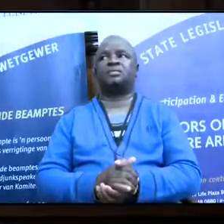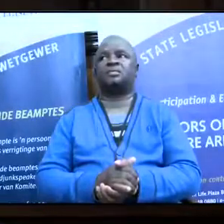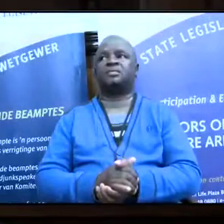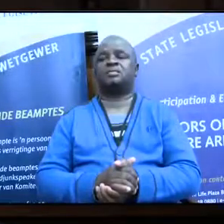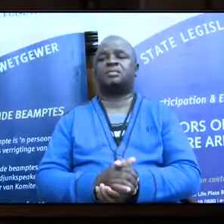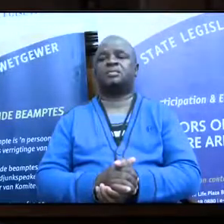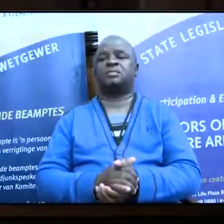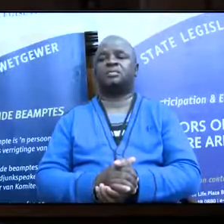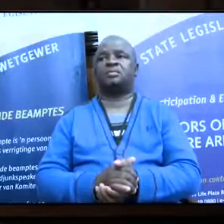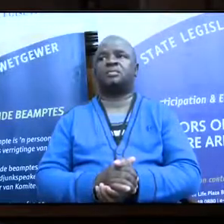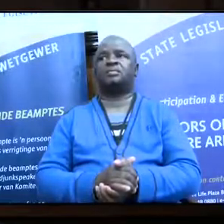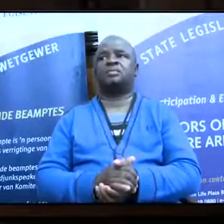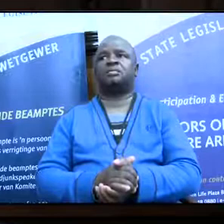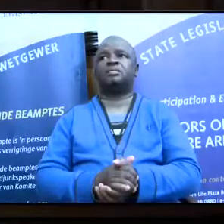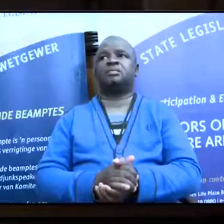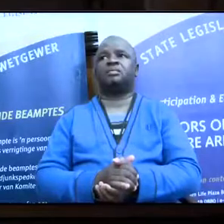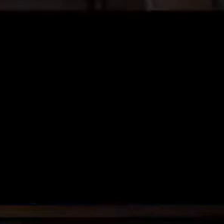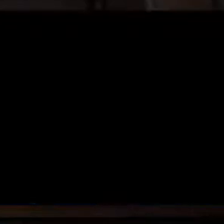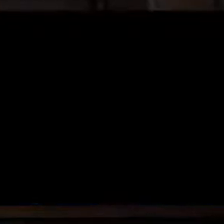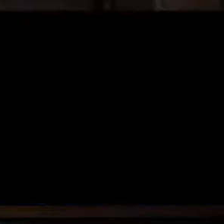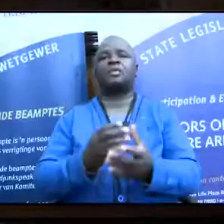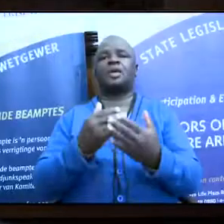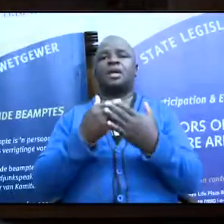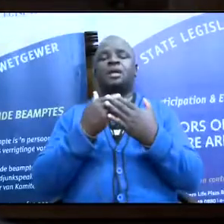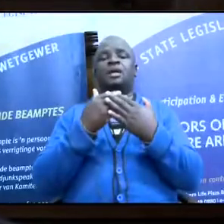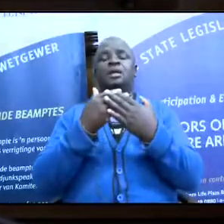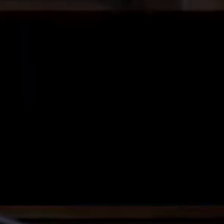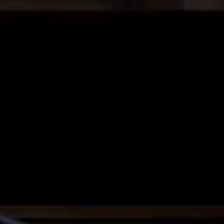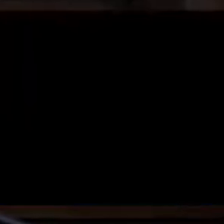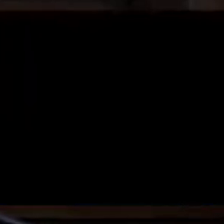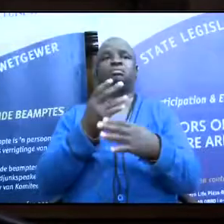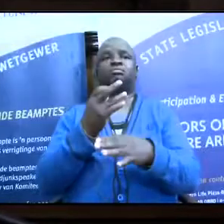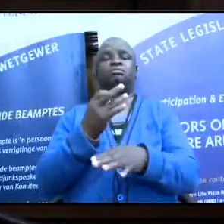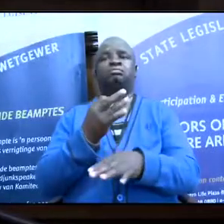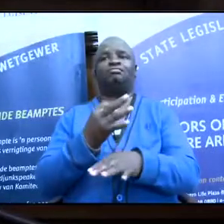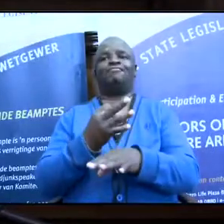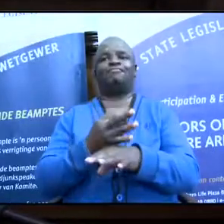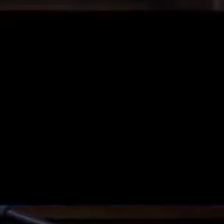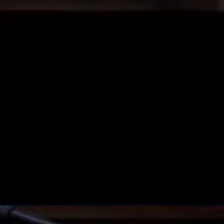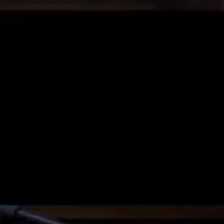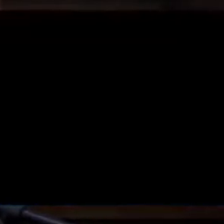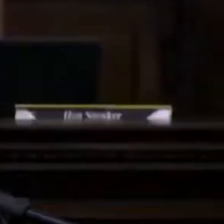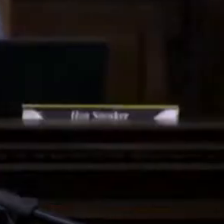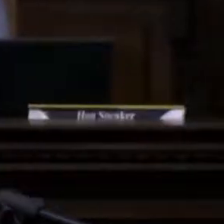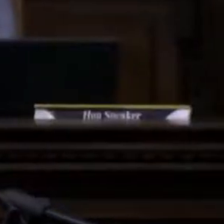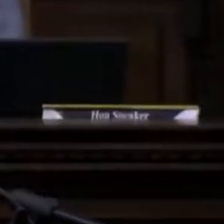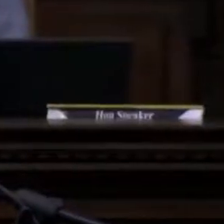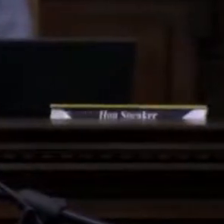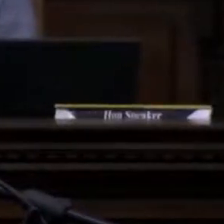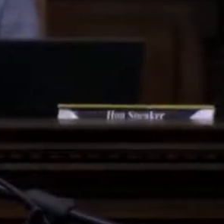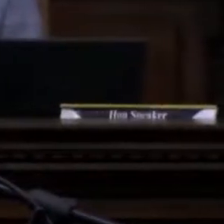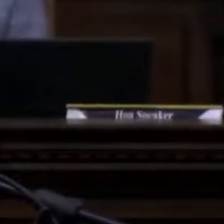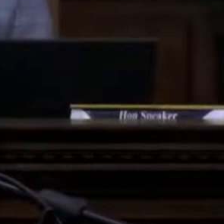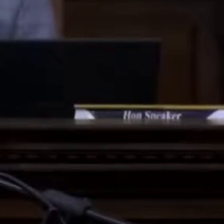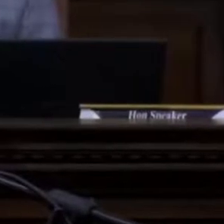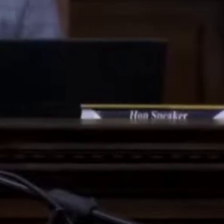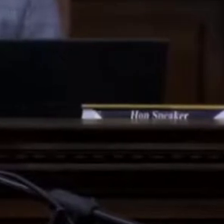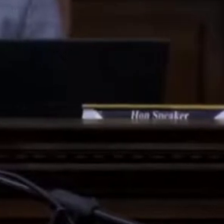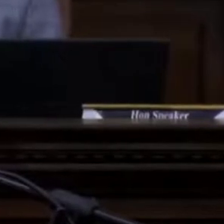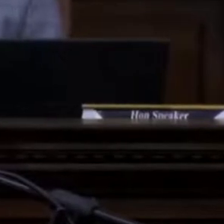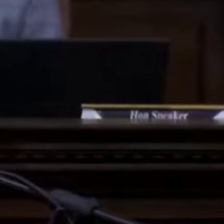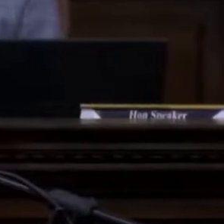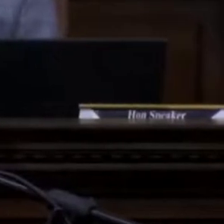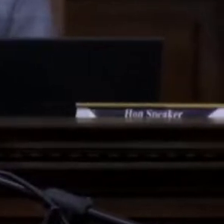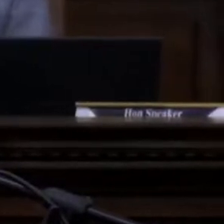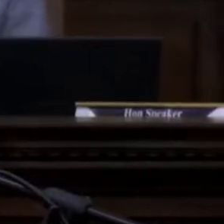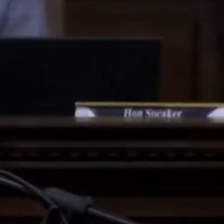thank you very much tatelas uh i think sn when we observe the moment